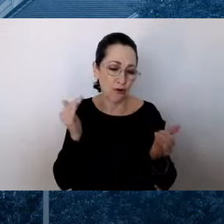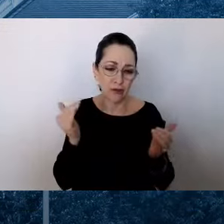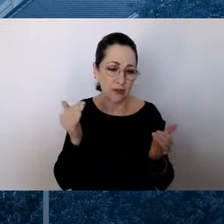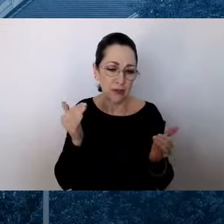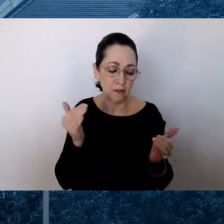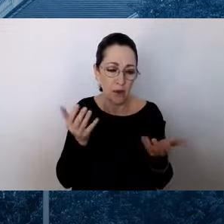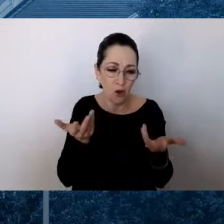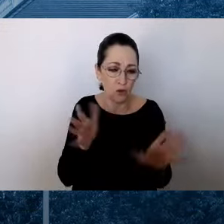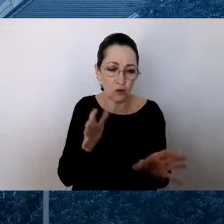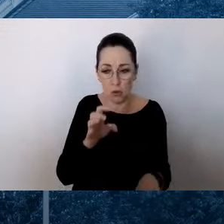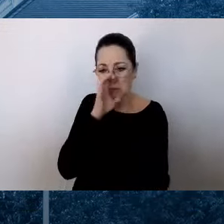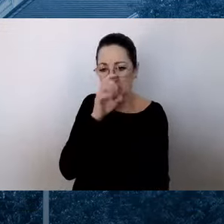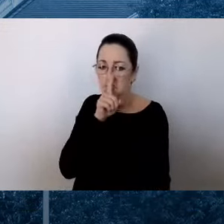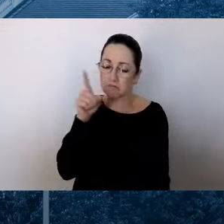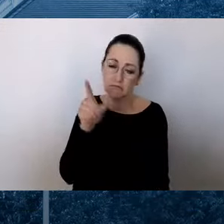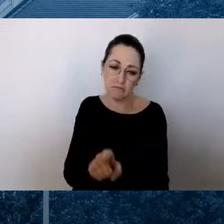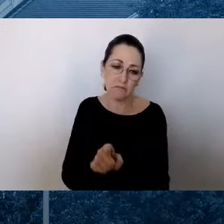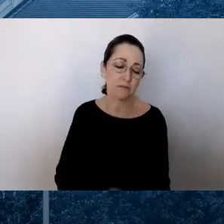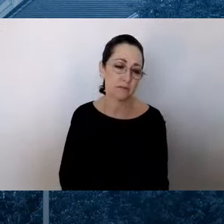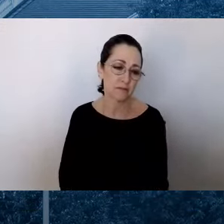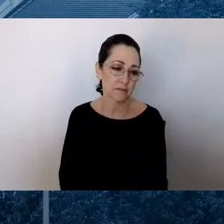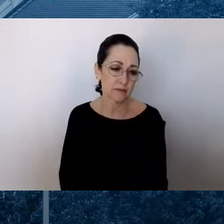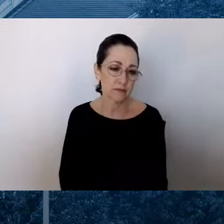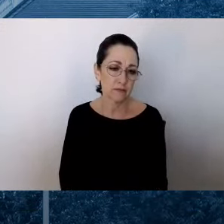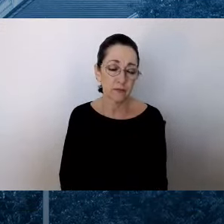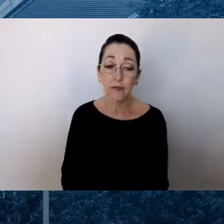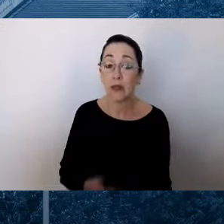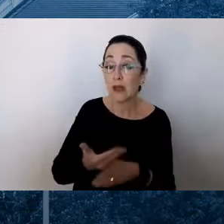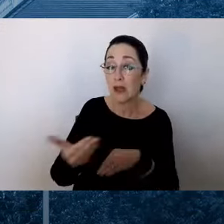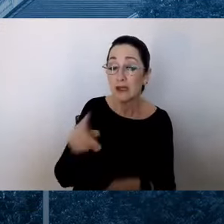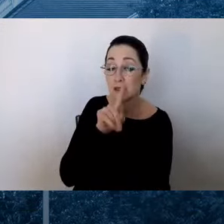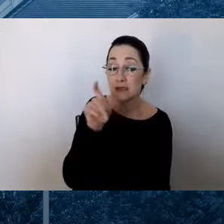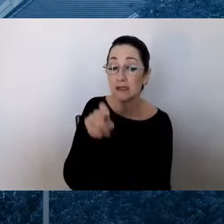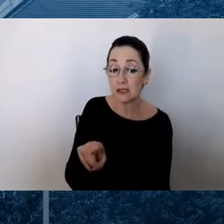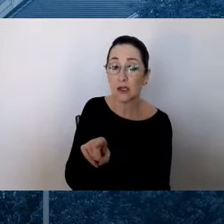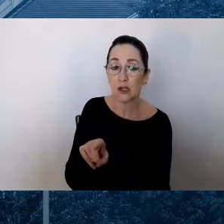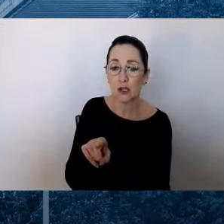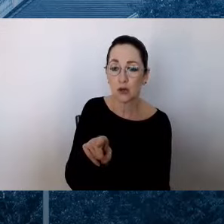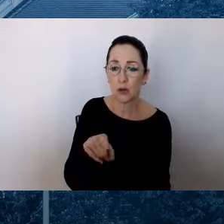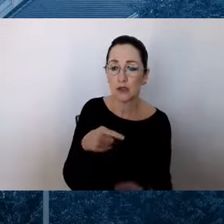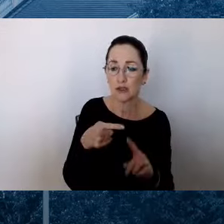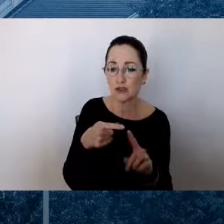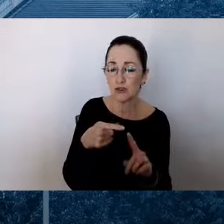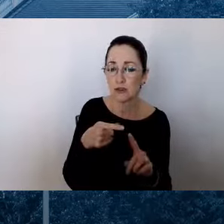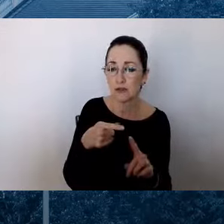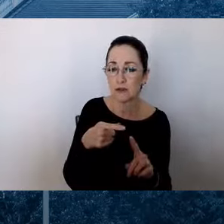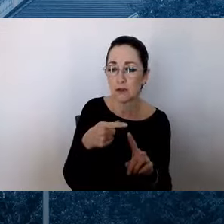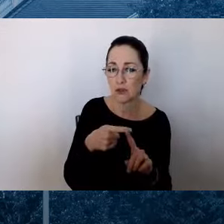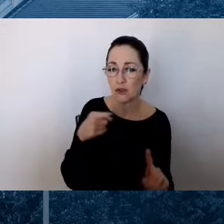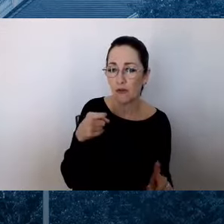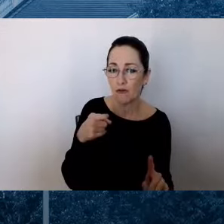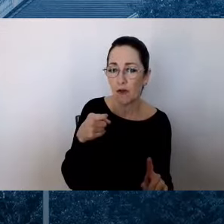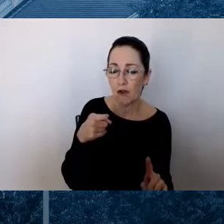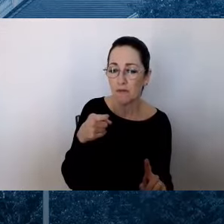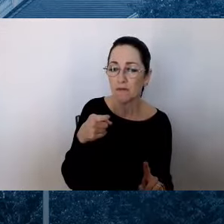Our next question comes from Tiana Sermons from Light Screen and Action.